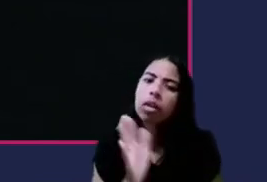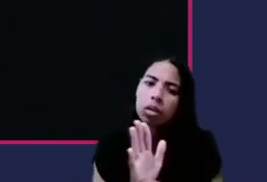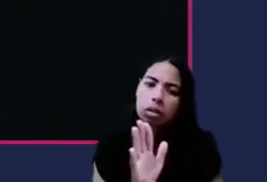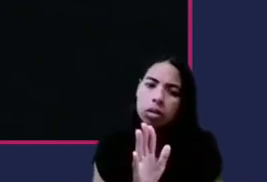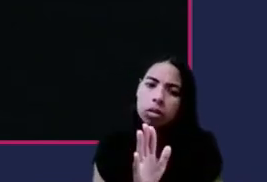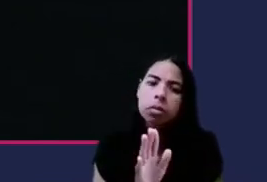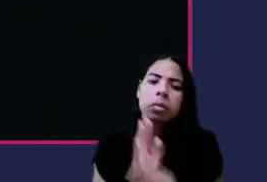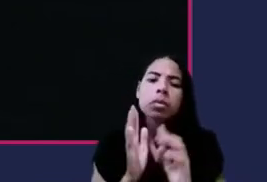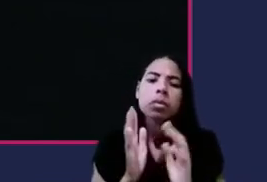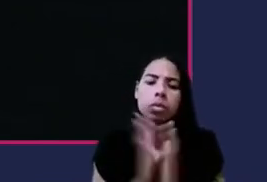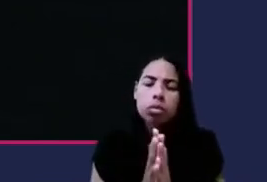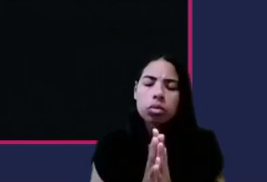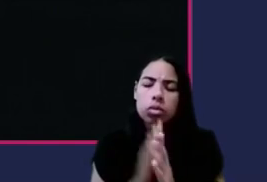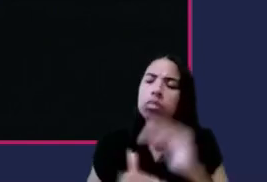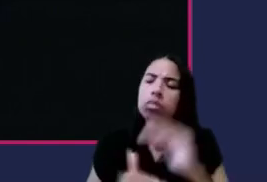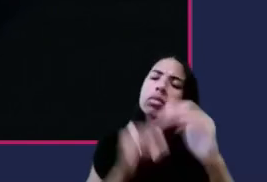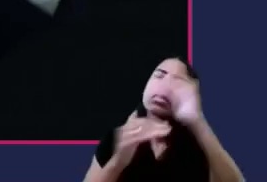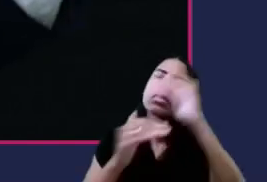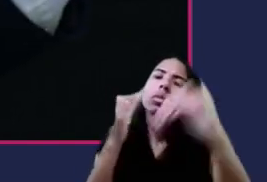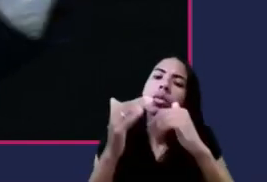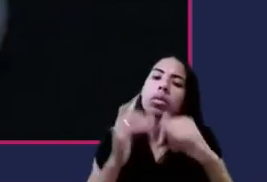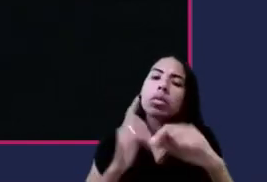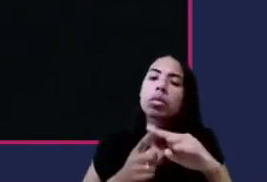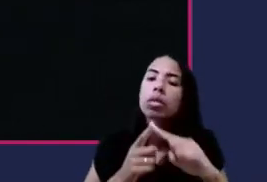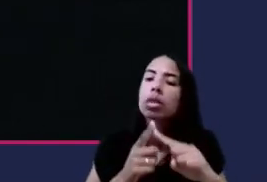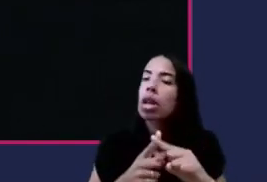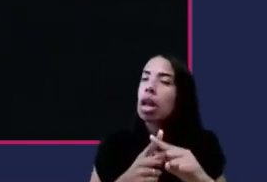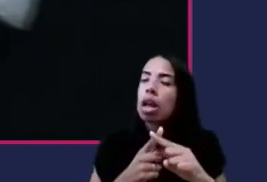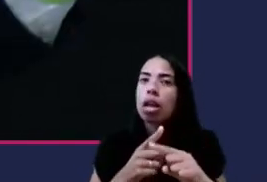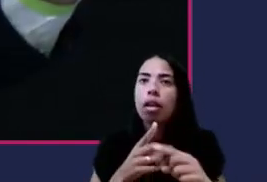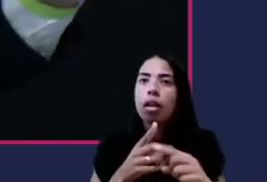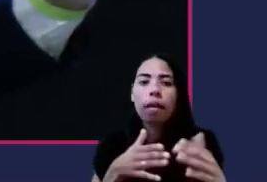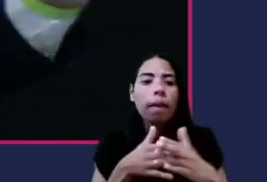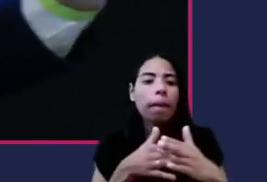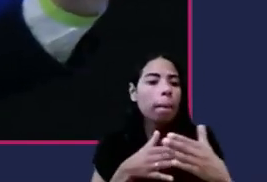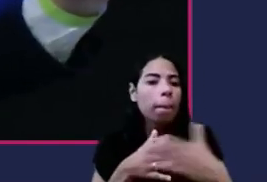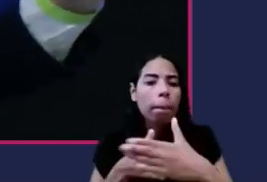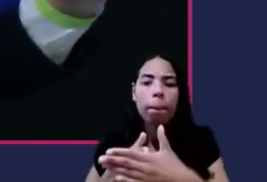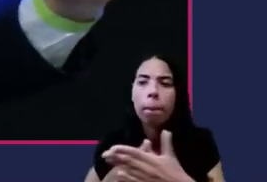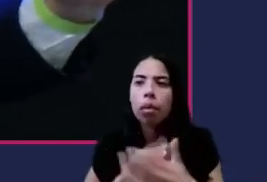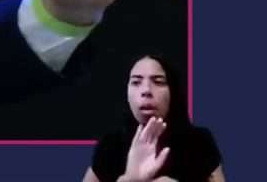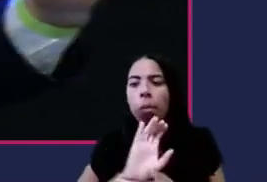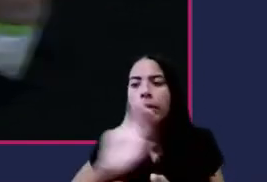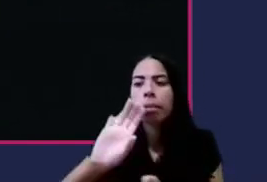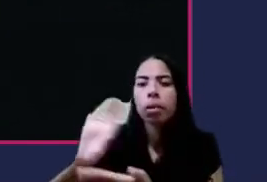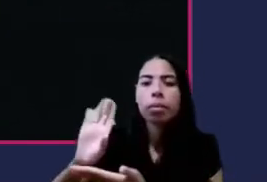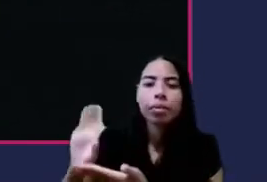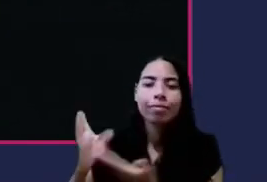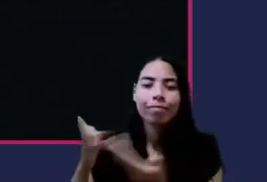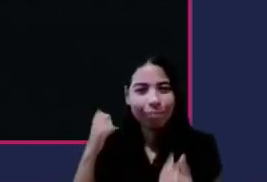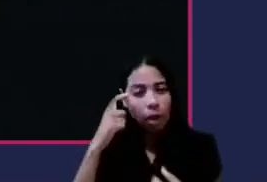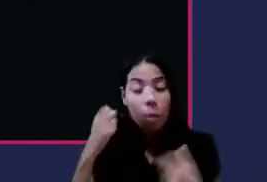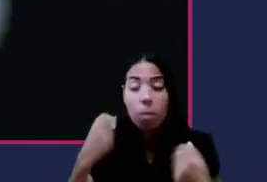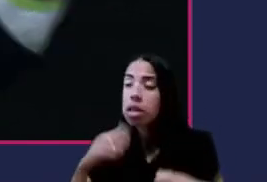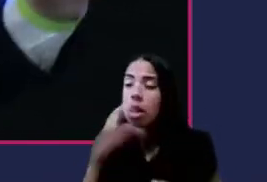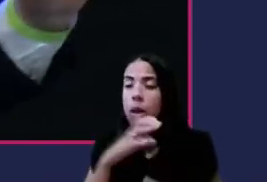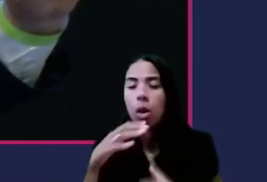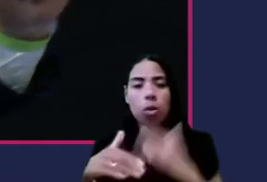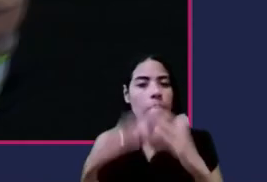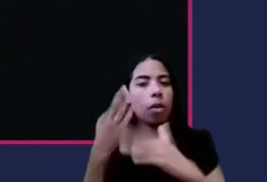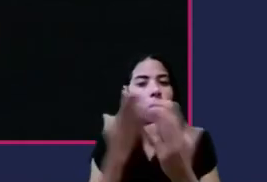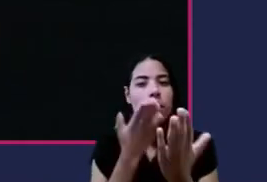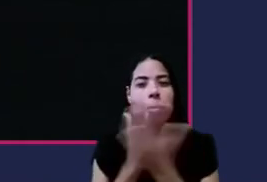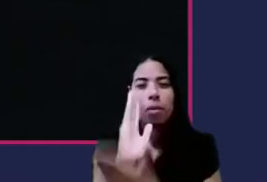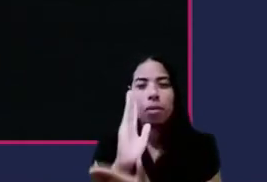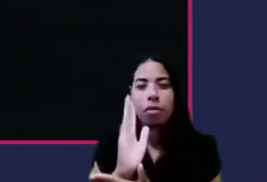that. It's not going to be obstructed, because that would prevent investment to be done